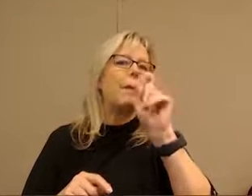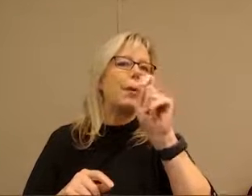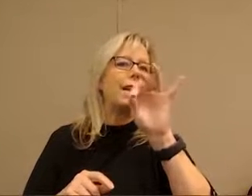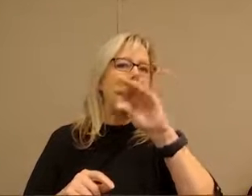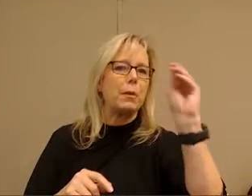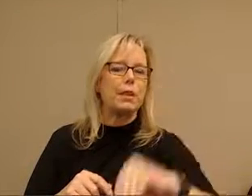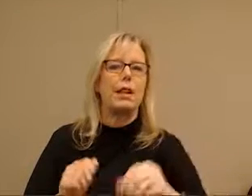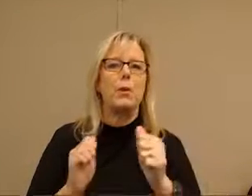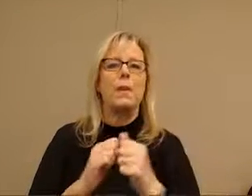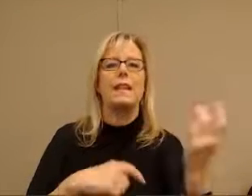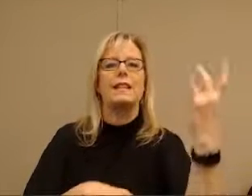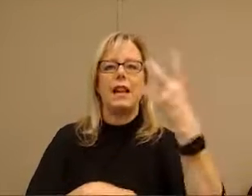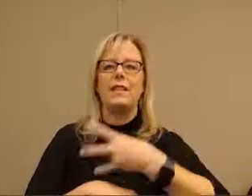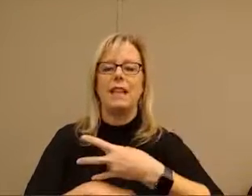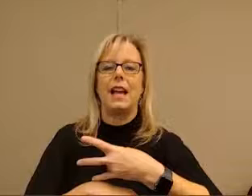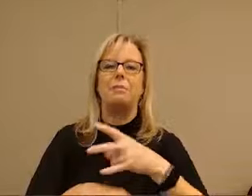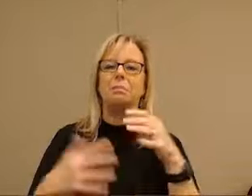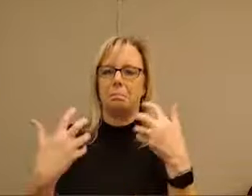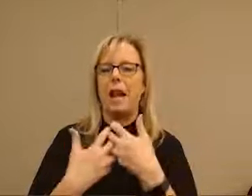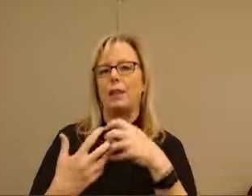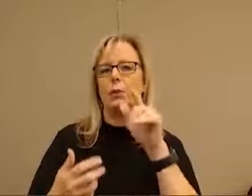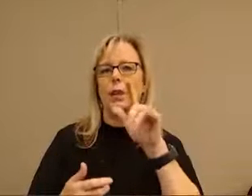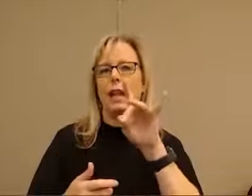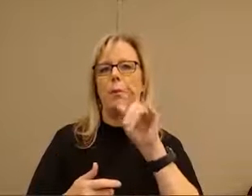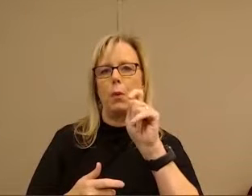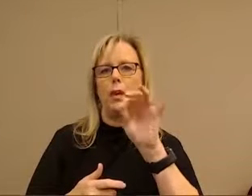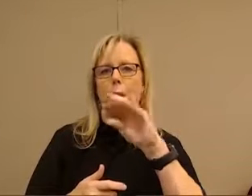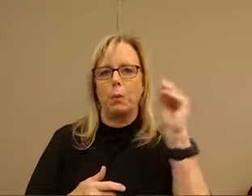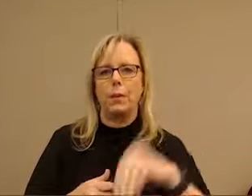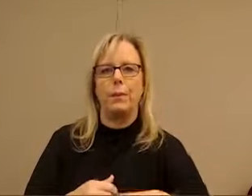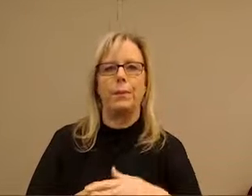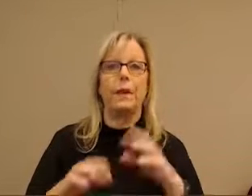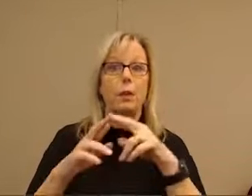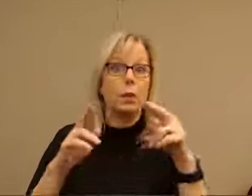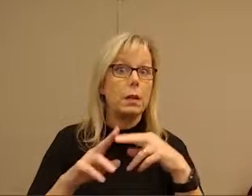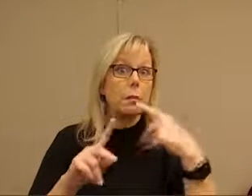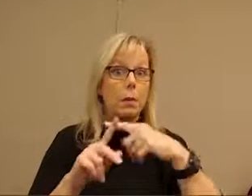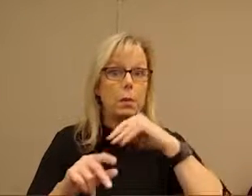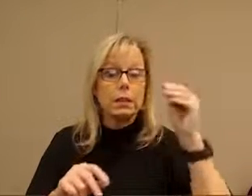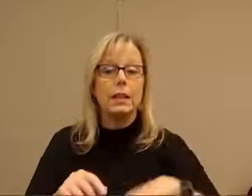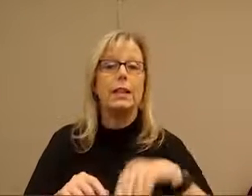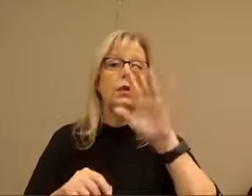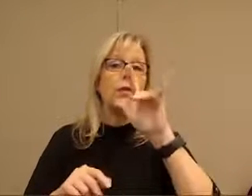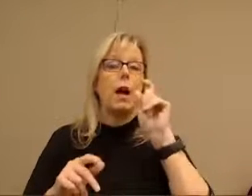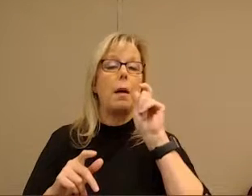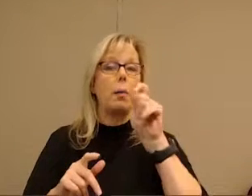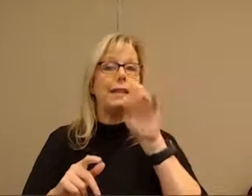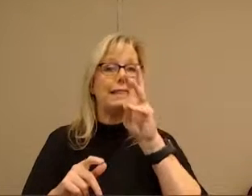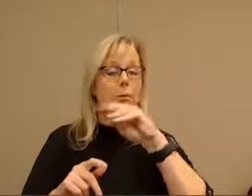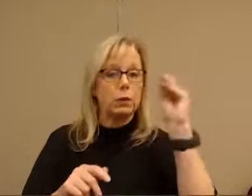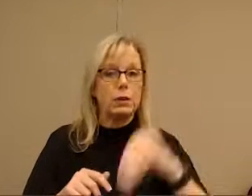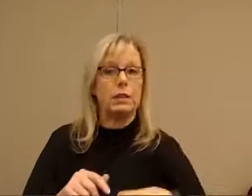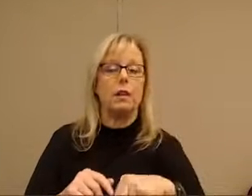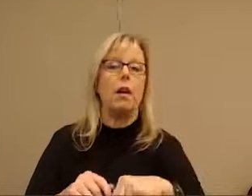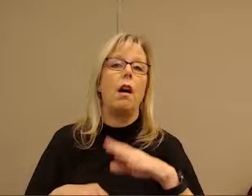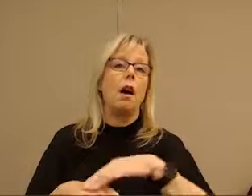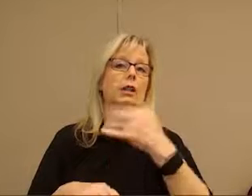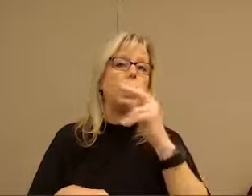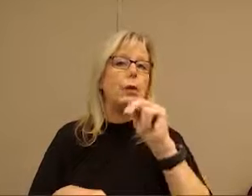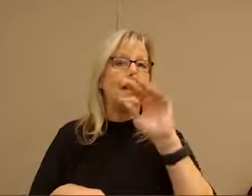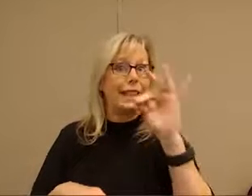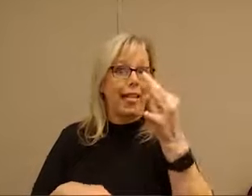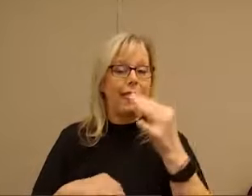7-day rolling average match at 28.9%. The regional positivity is at 25.6% as of January the